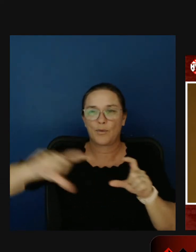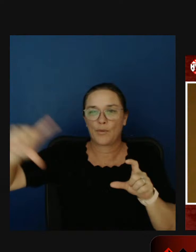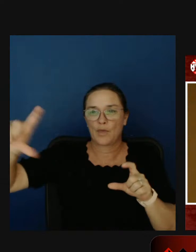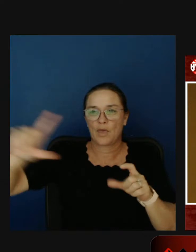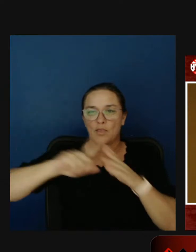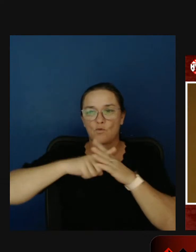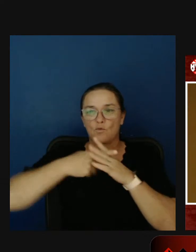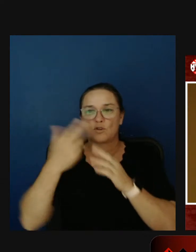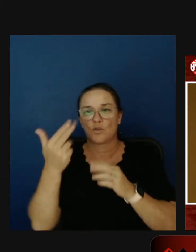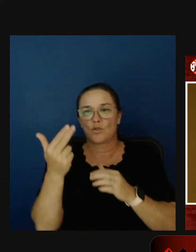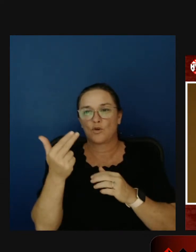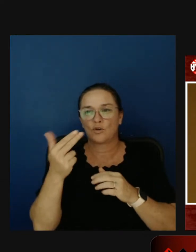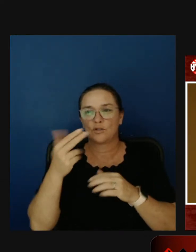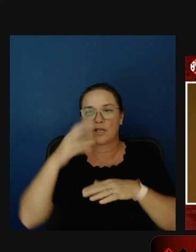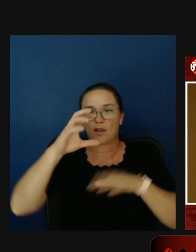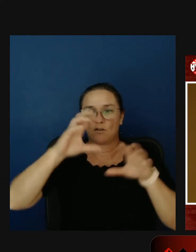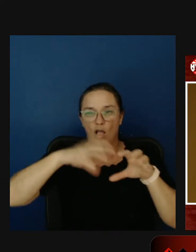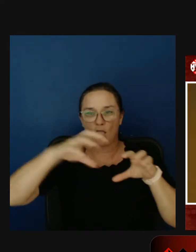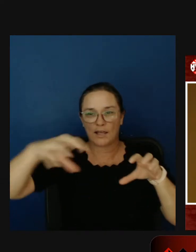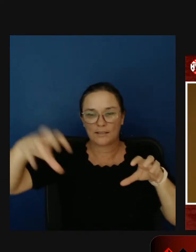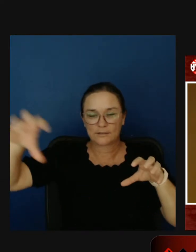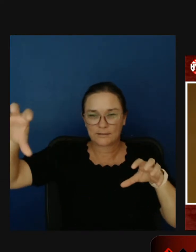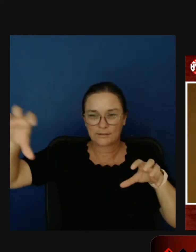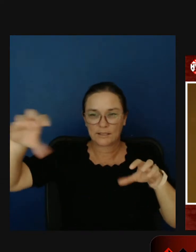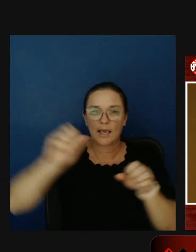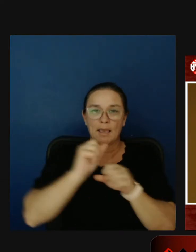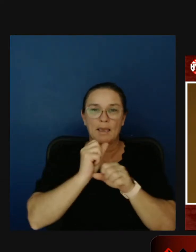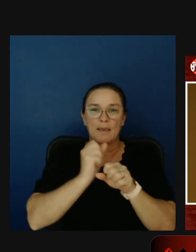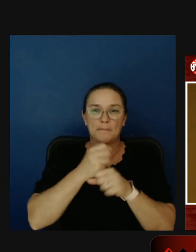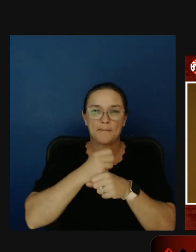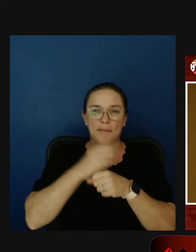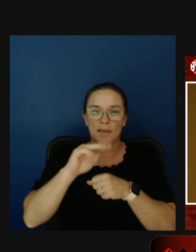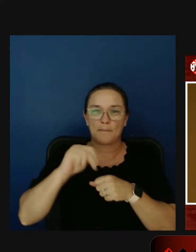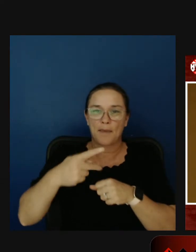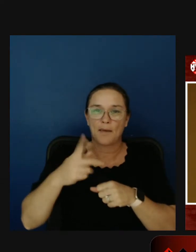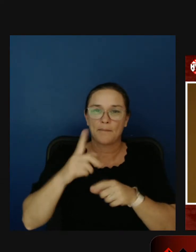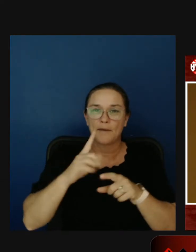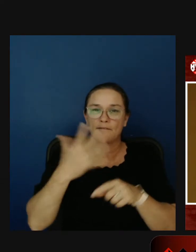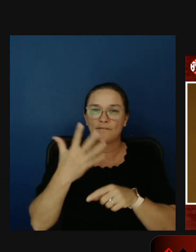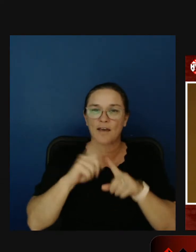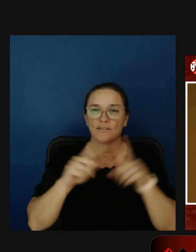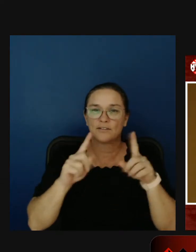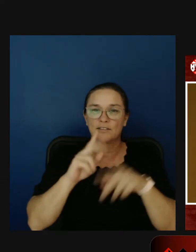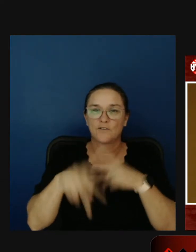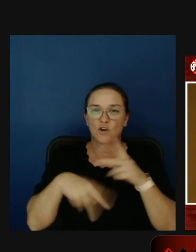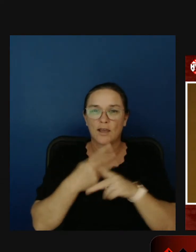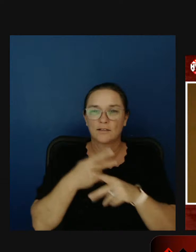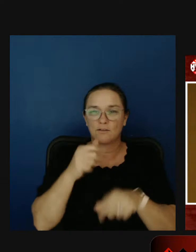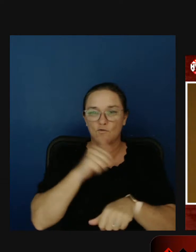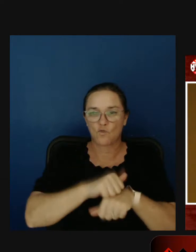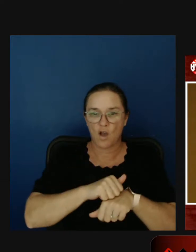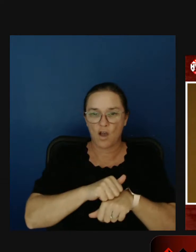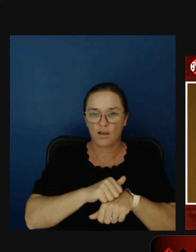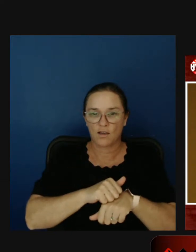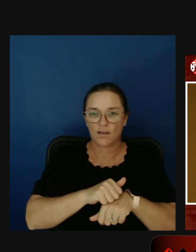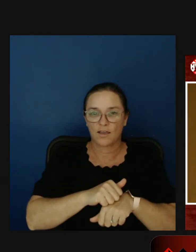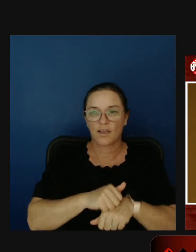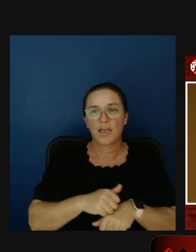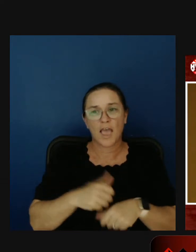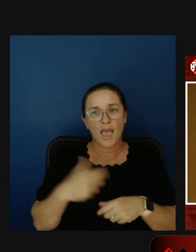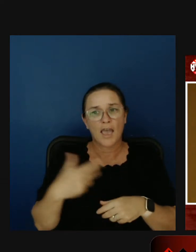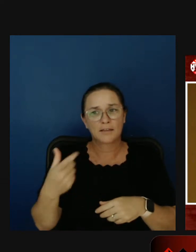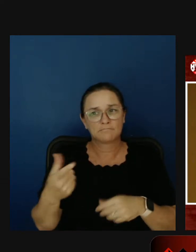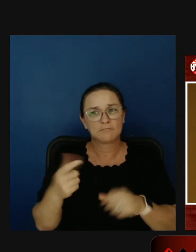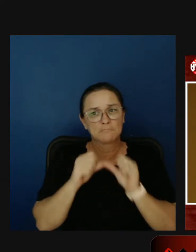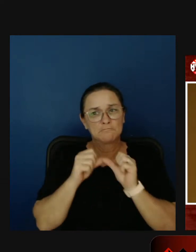colonies and making a map of 5 different rock types, which has stood up surprisingly well. Of course, you can